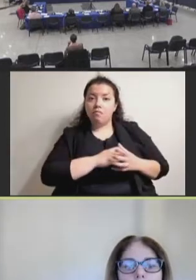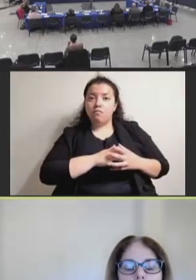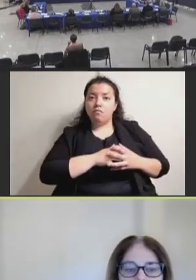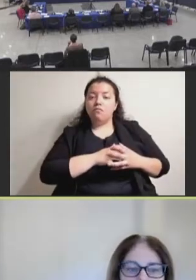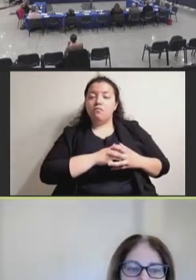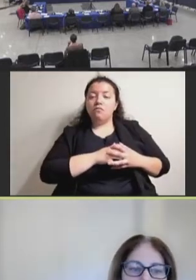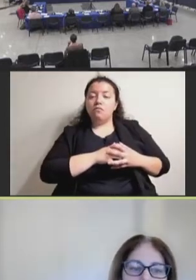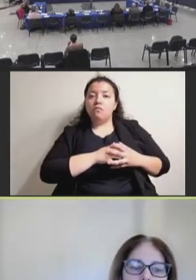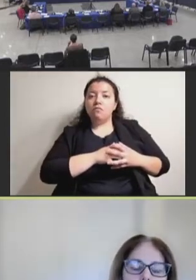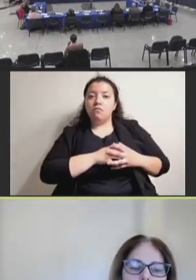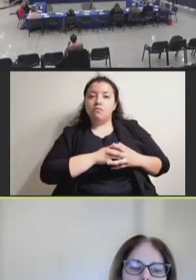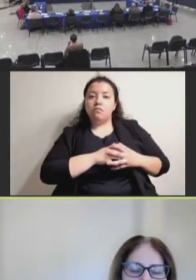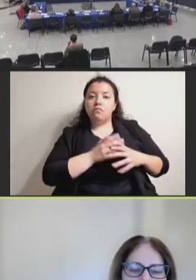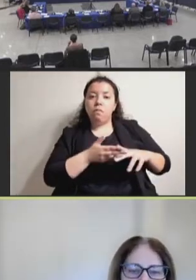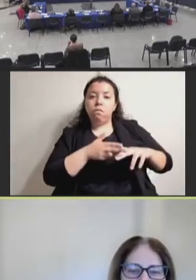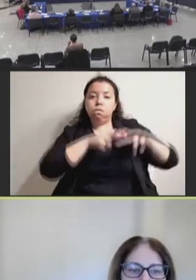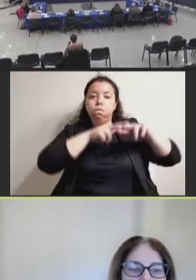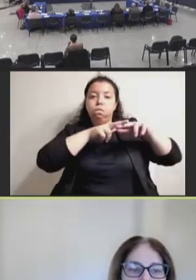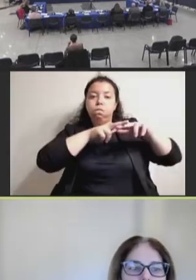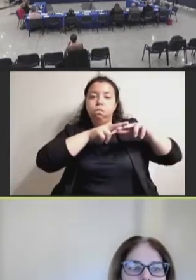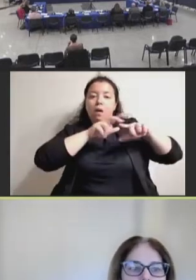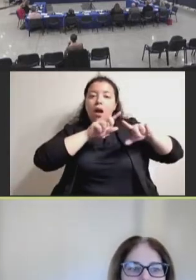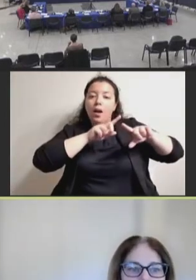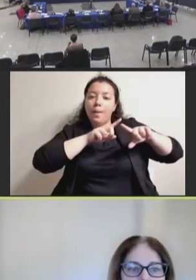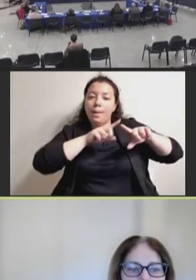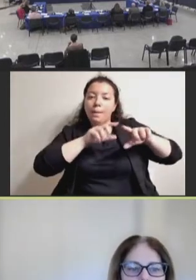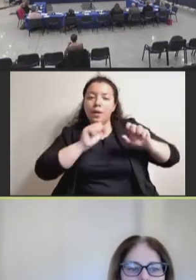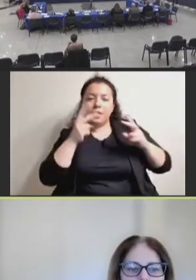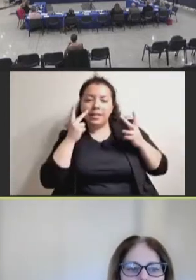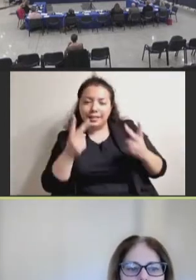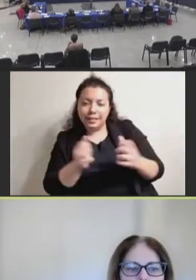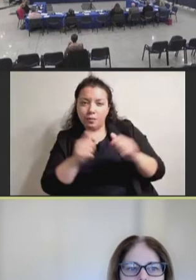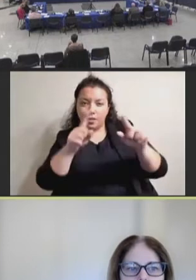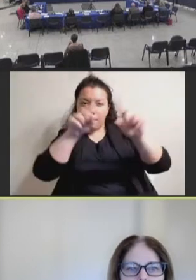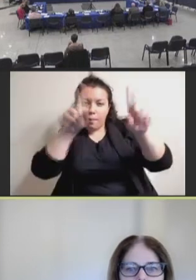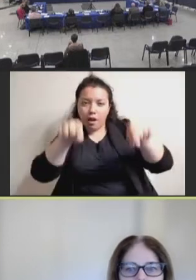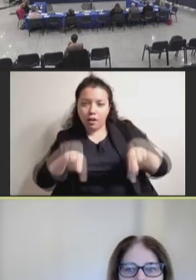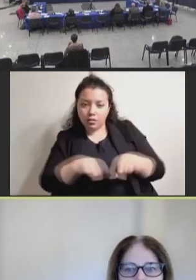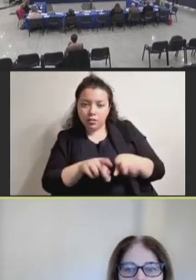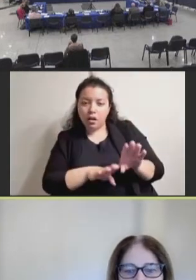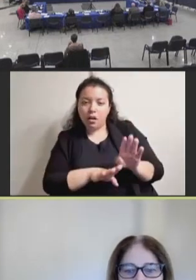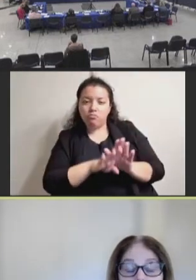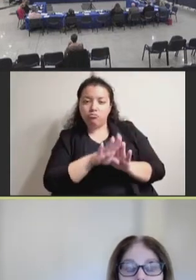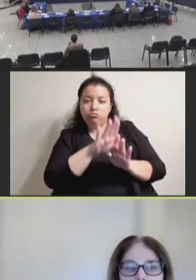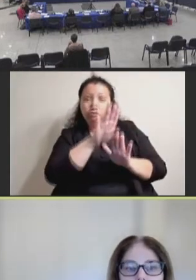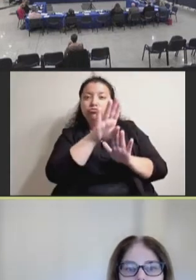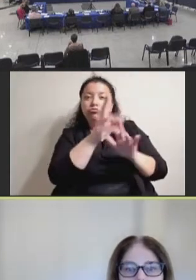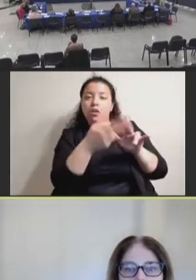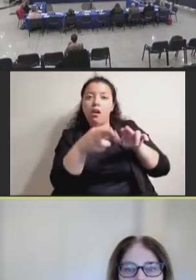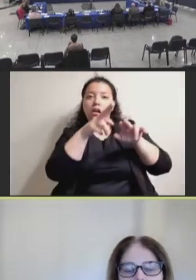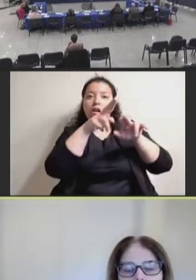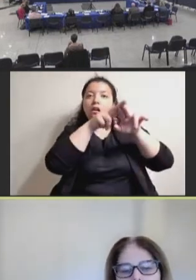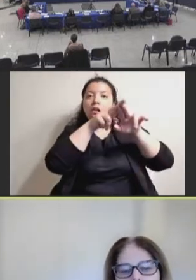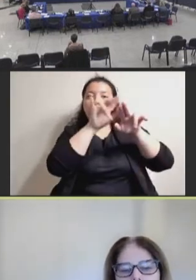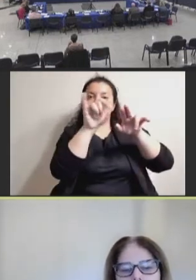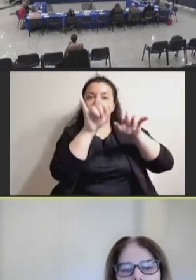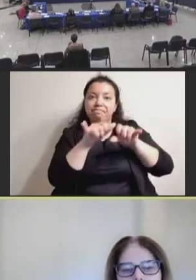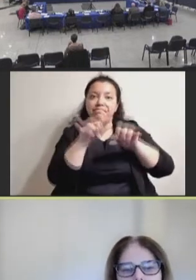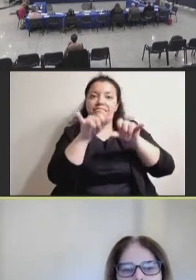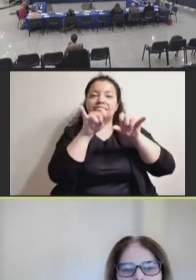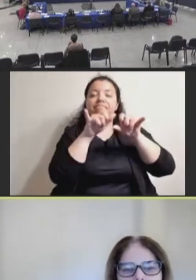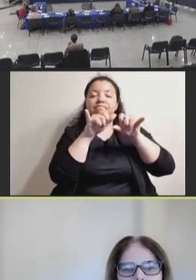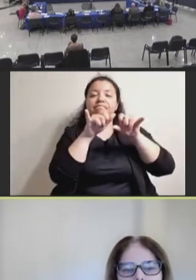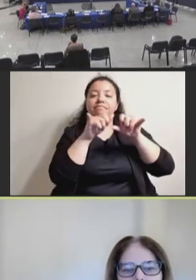by in the box, but you can really see that with your eyes. There's really a spike in that first week after vaccination amongst these younger individuals. Next